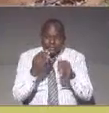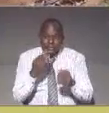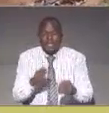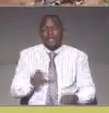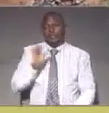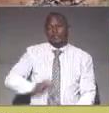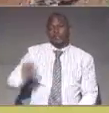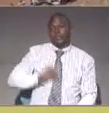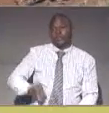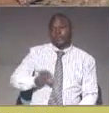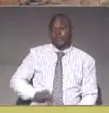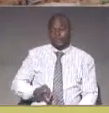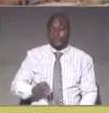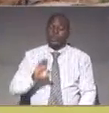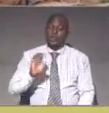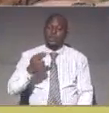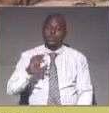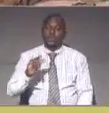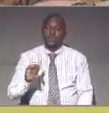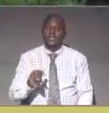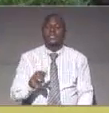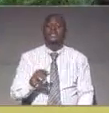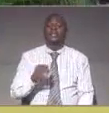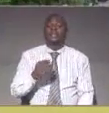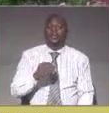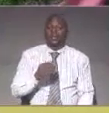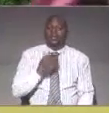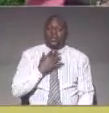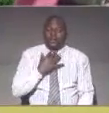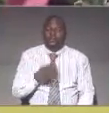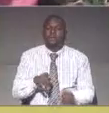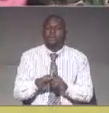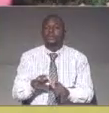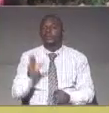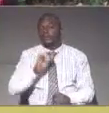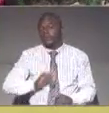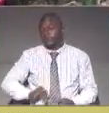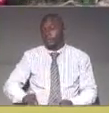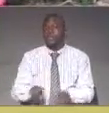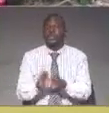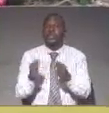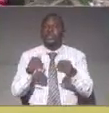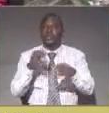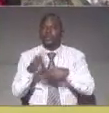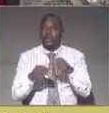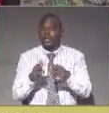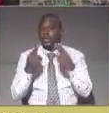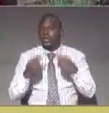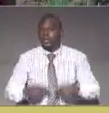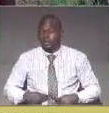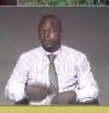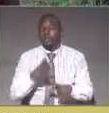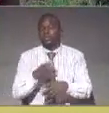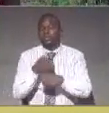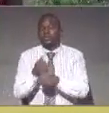diarrheal diseases, mainly cholera, typhoid, and dysentery. According to the World Health Organization, more than 3.4